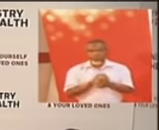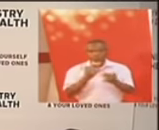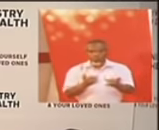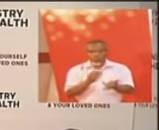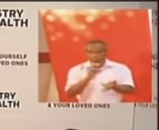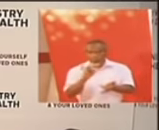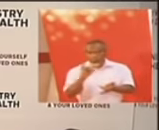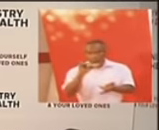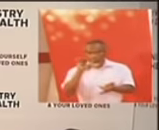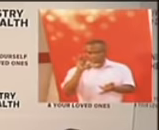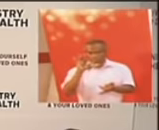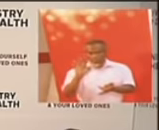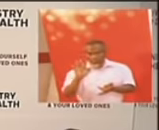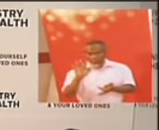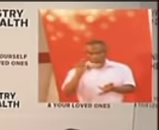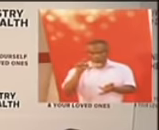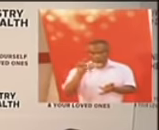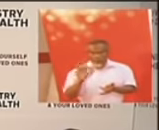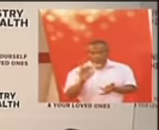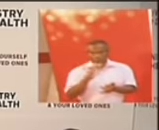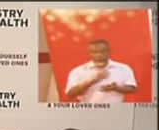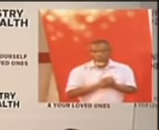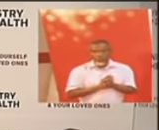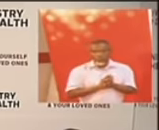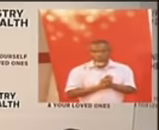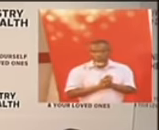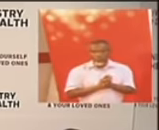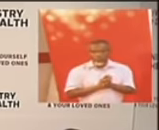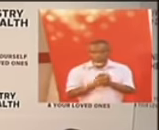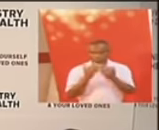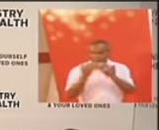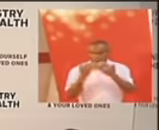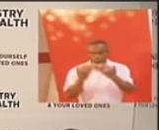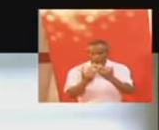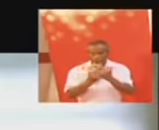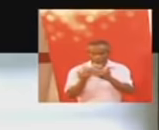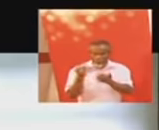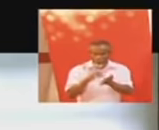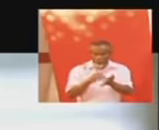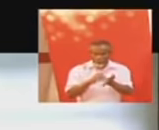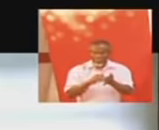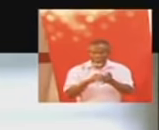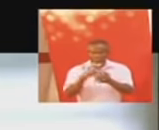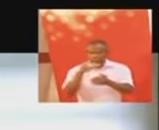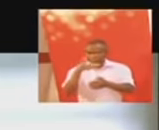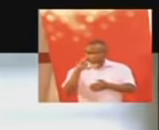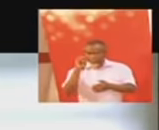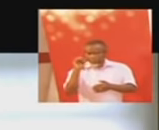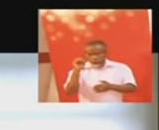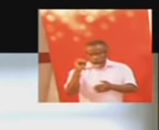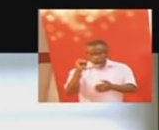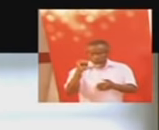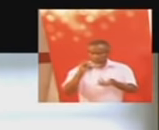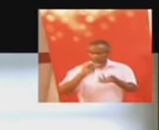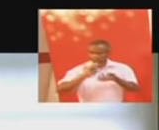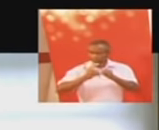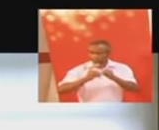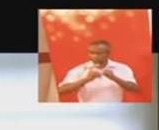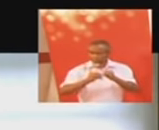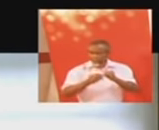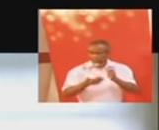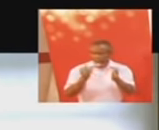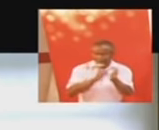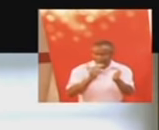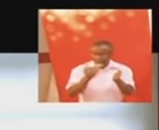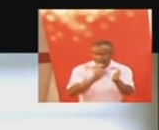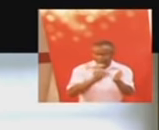I-95.5, please. Thank you very much. Good morning again. CMO, the number of repeat